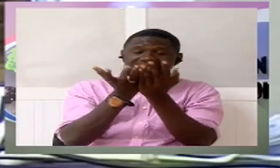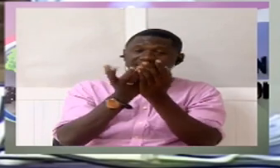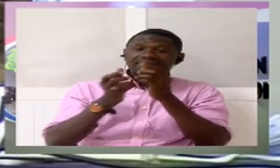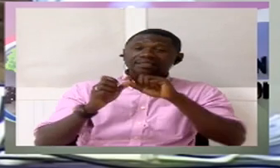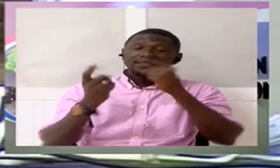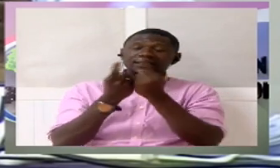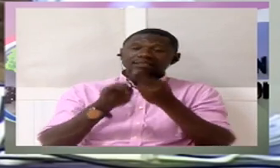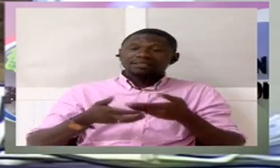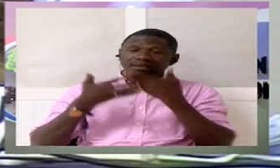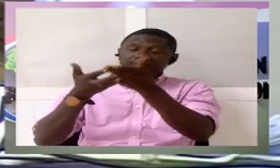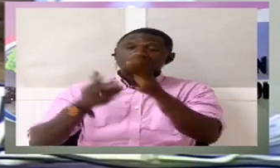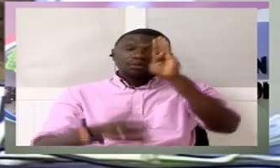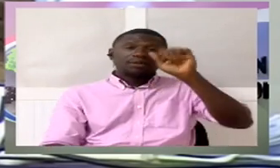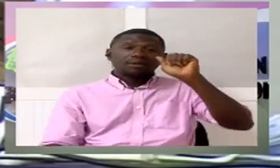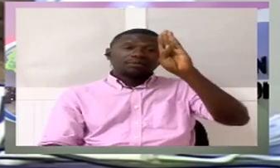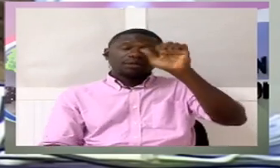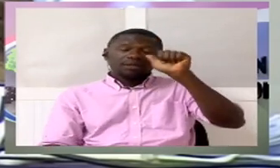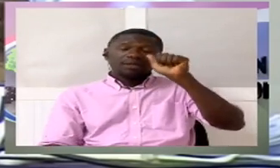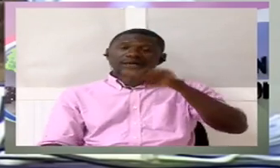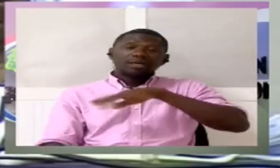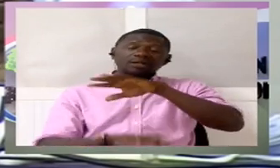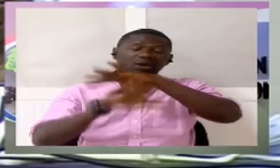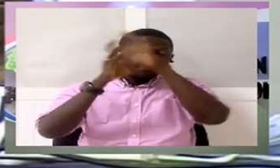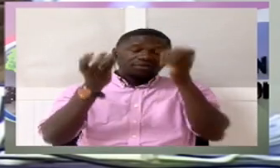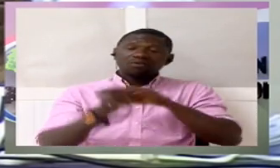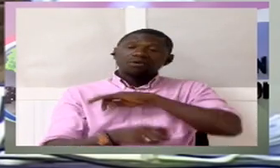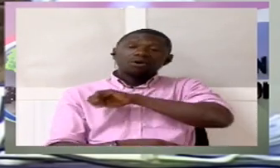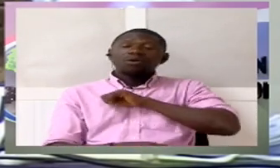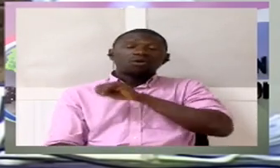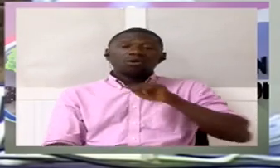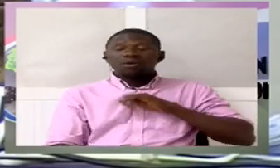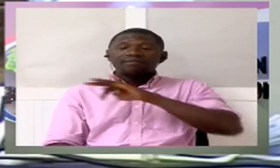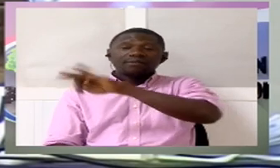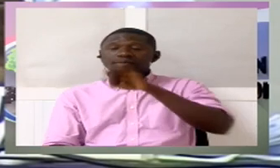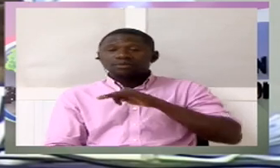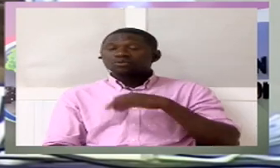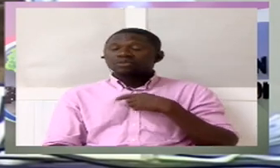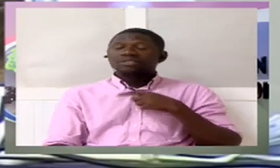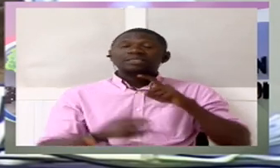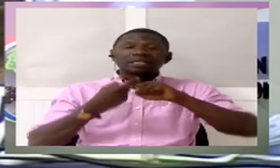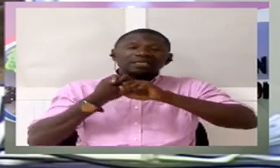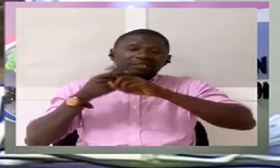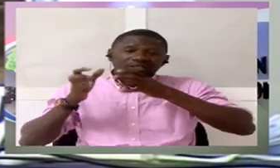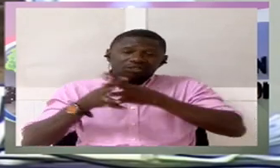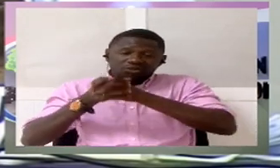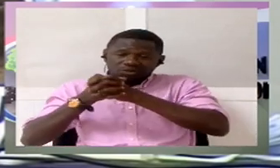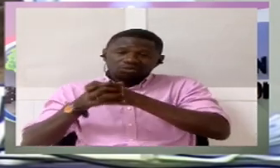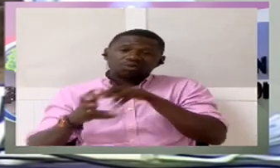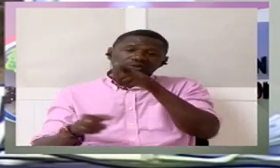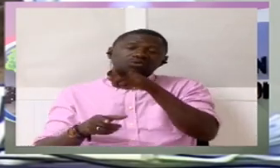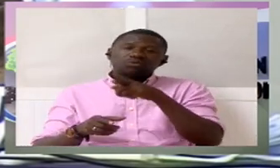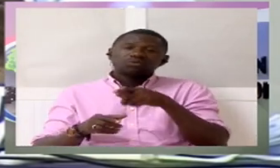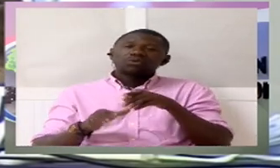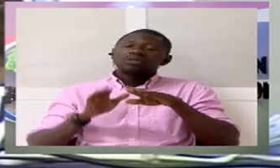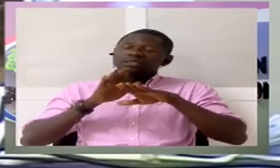to entirety of our family during his period of association with you was down to your generosity